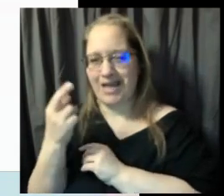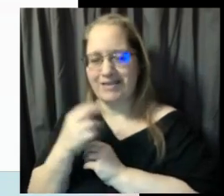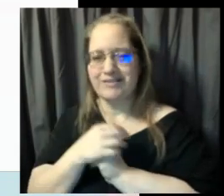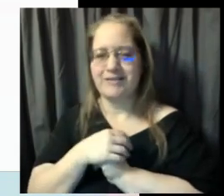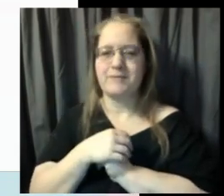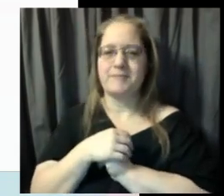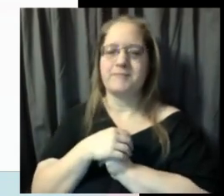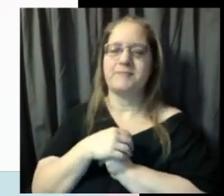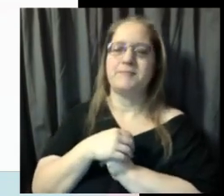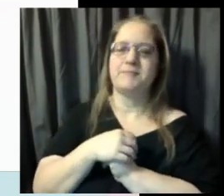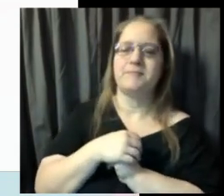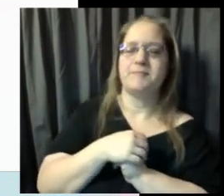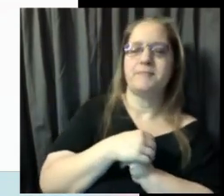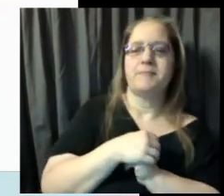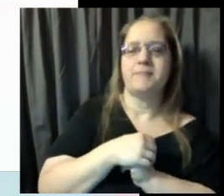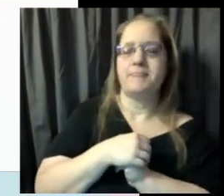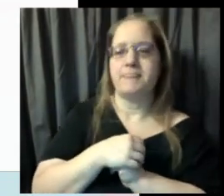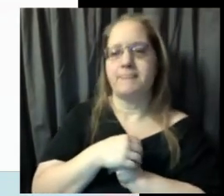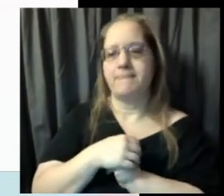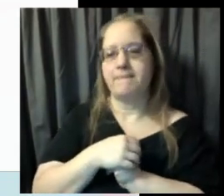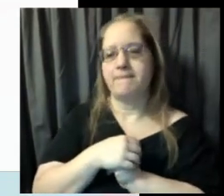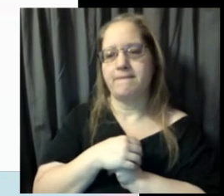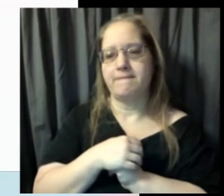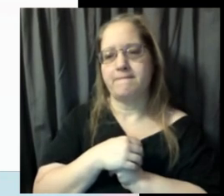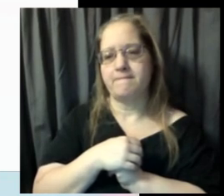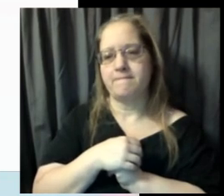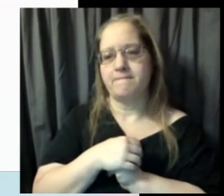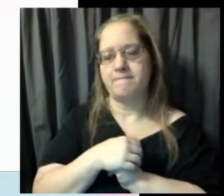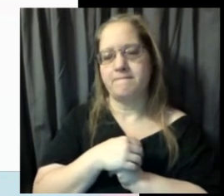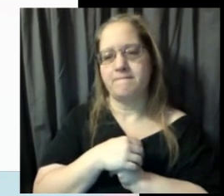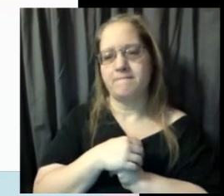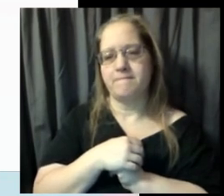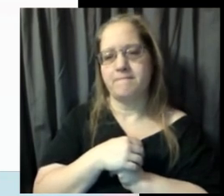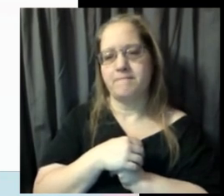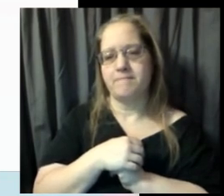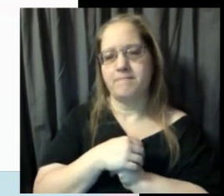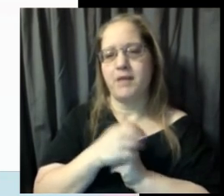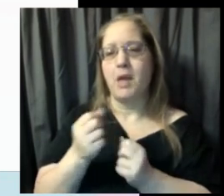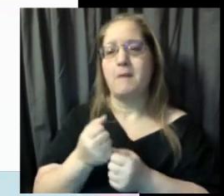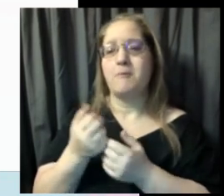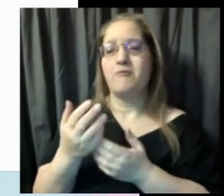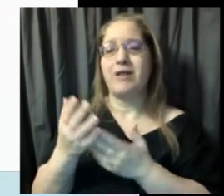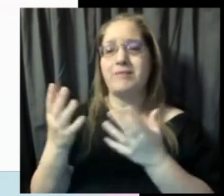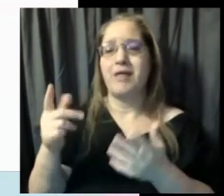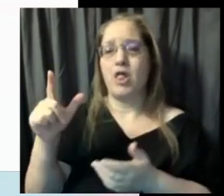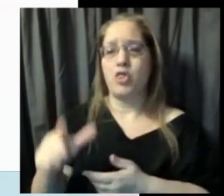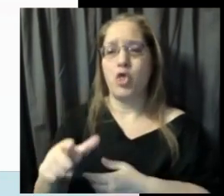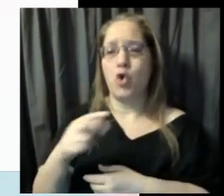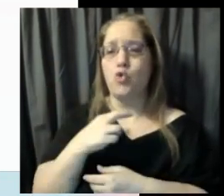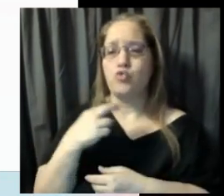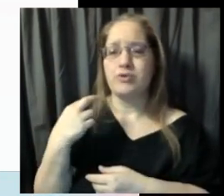terms of struggle to confidence to try, just providing as many low risk or